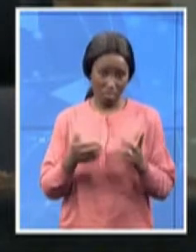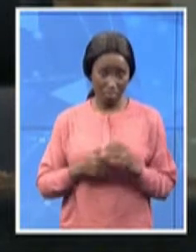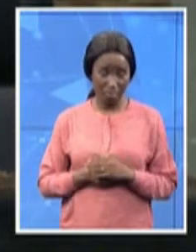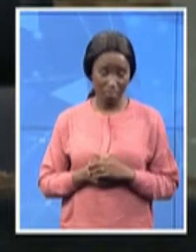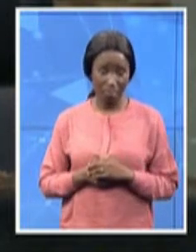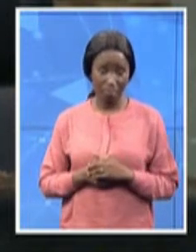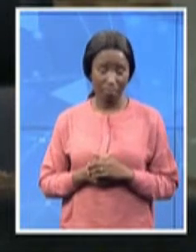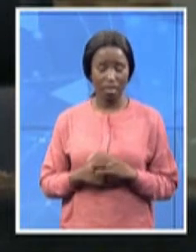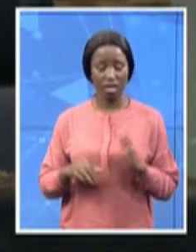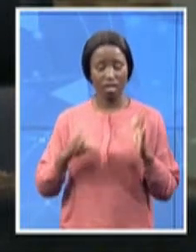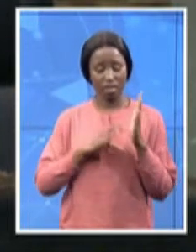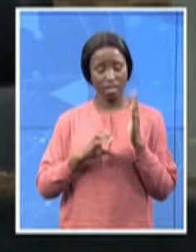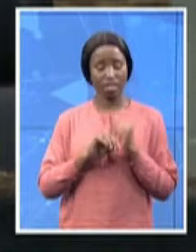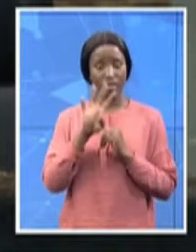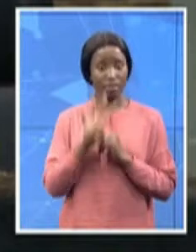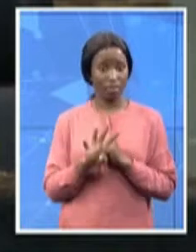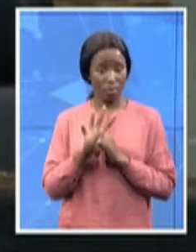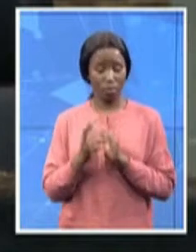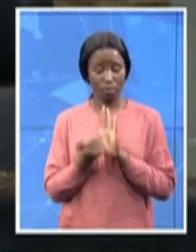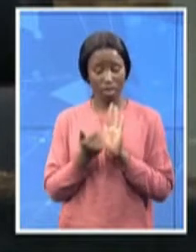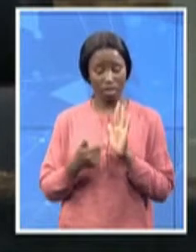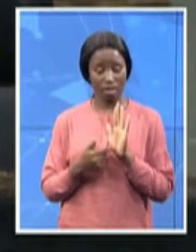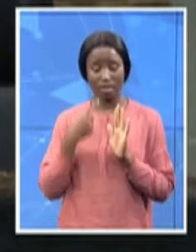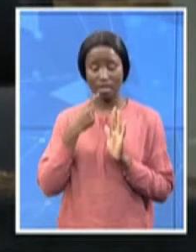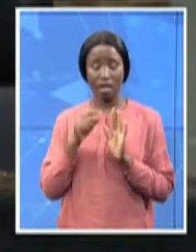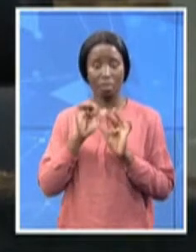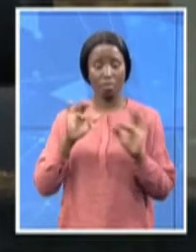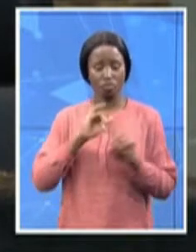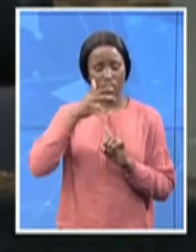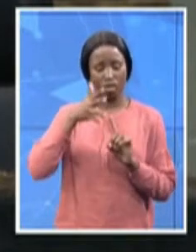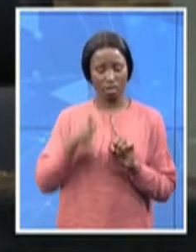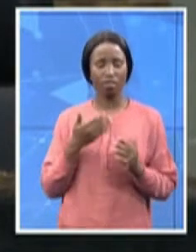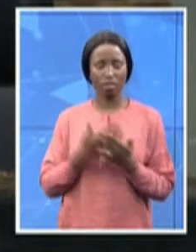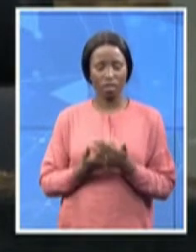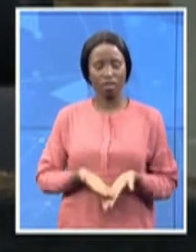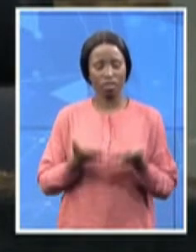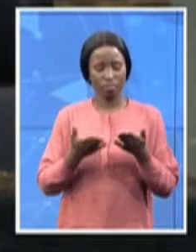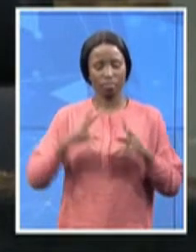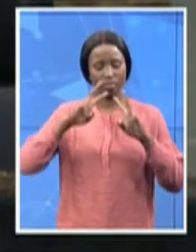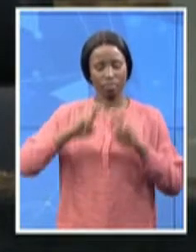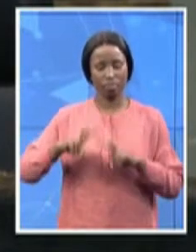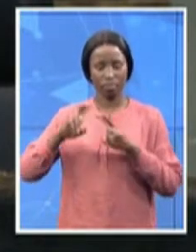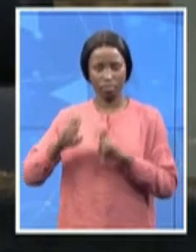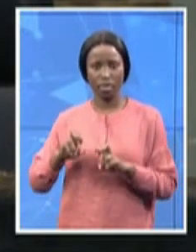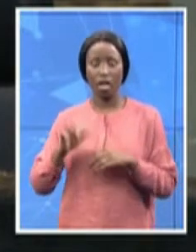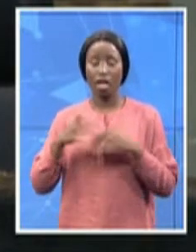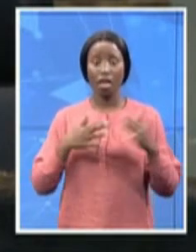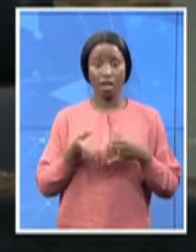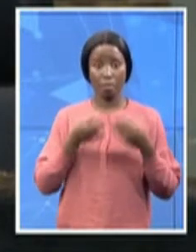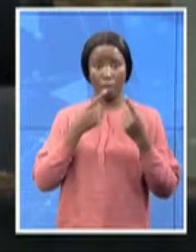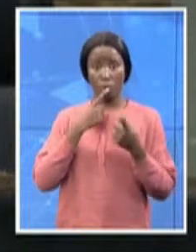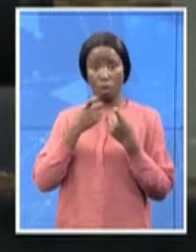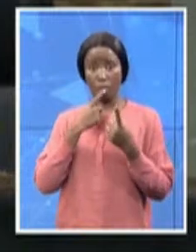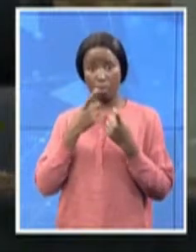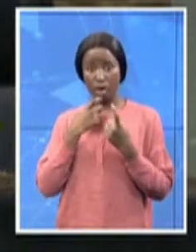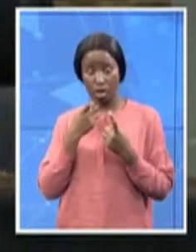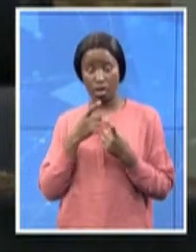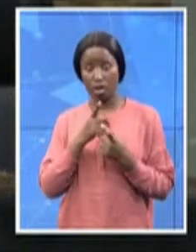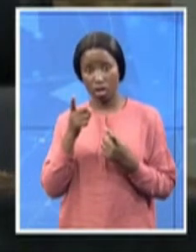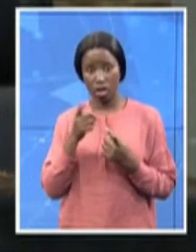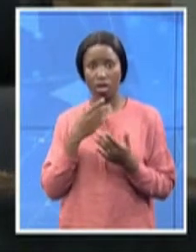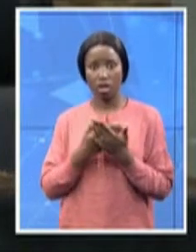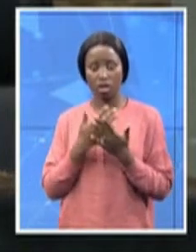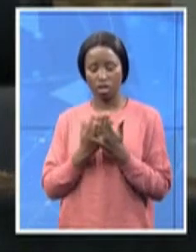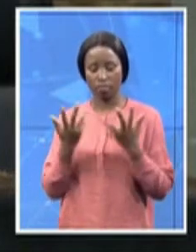Public Protector to investigate complaints on breach of the Code in accordance with Section 3.